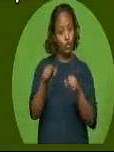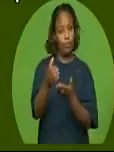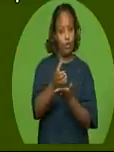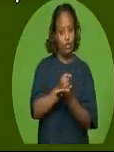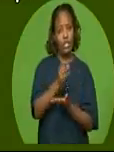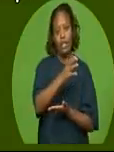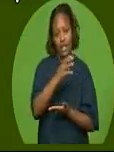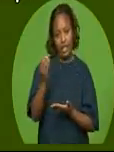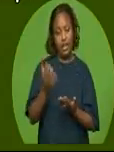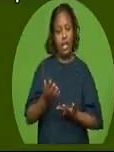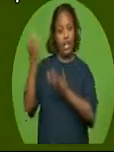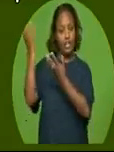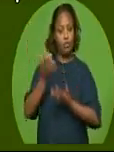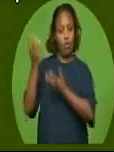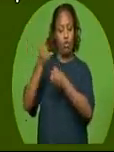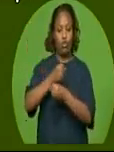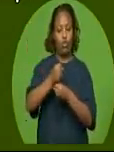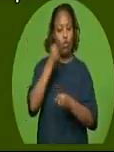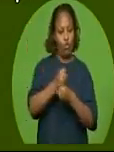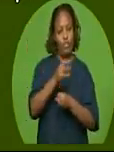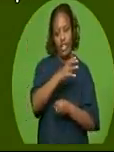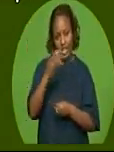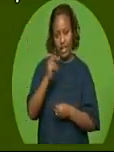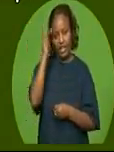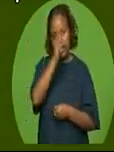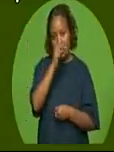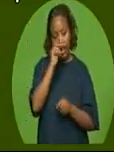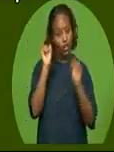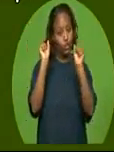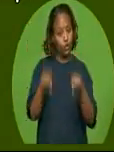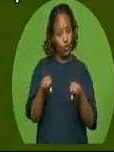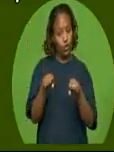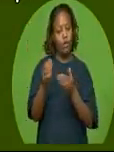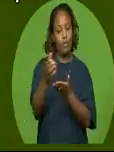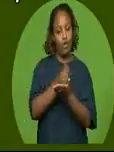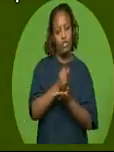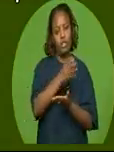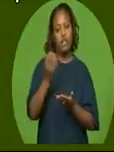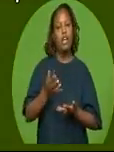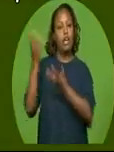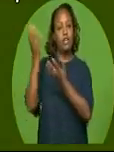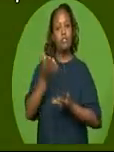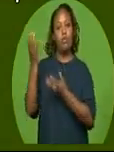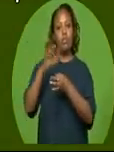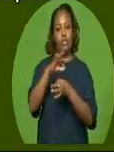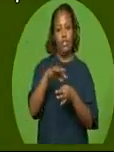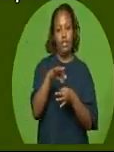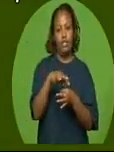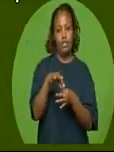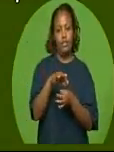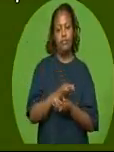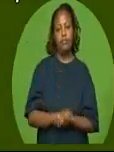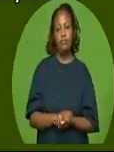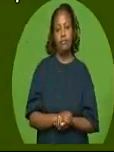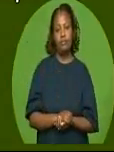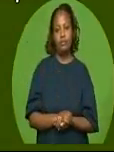Ethiopia should produce and export coffee and Kenya should produce and export